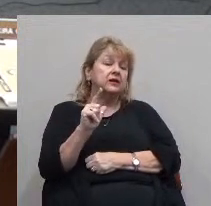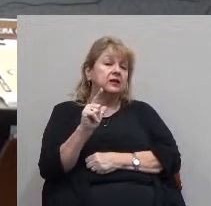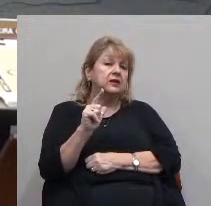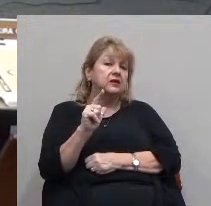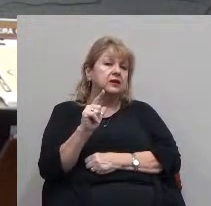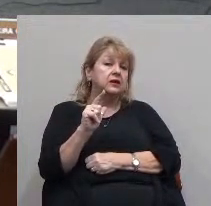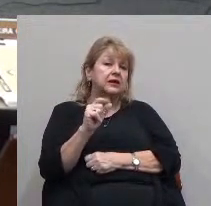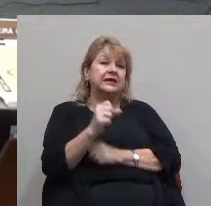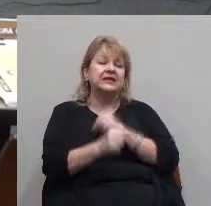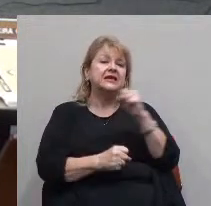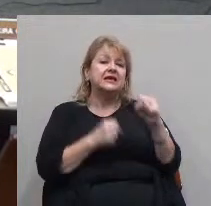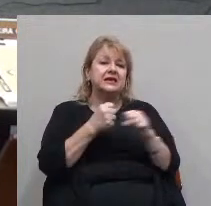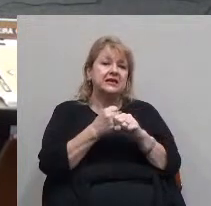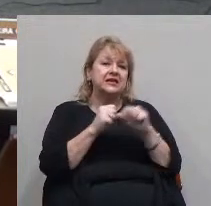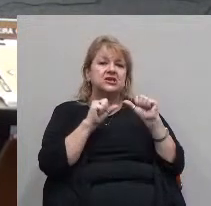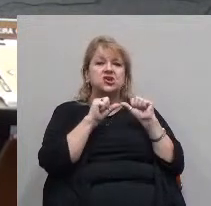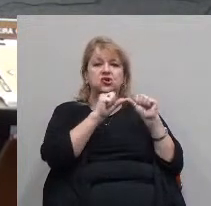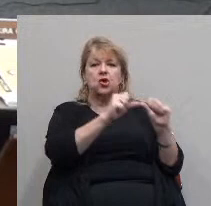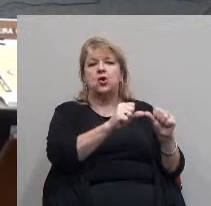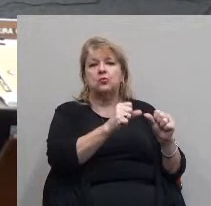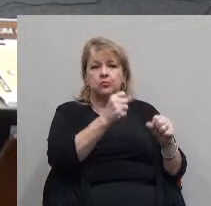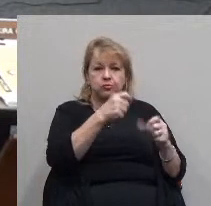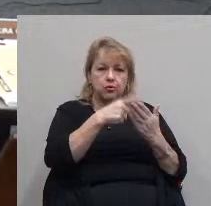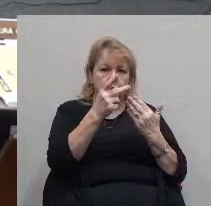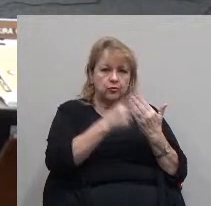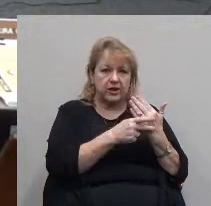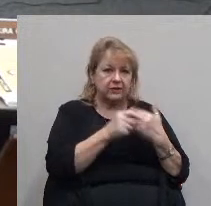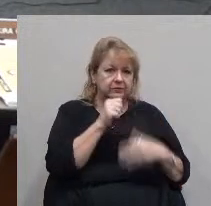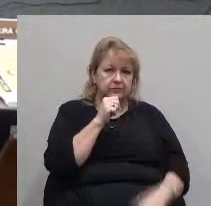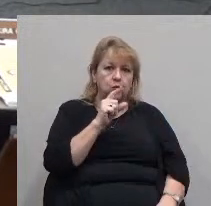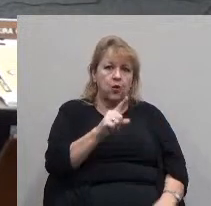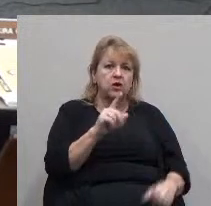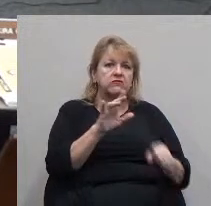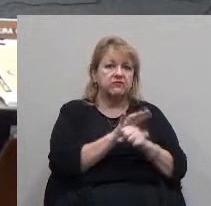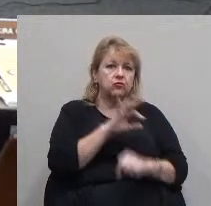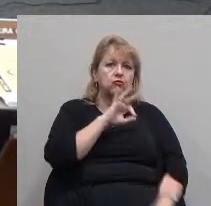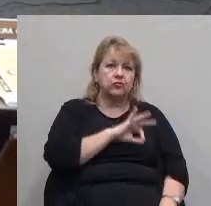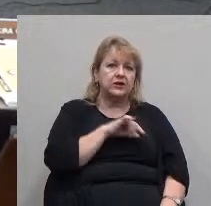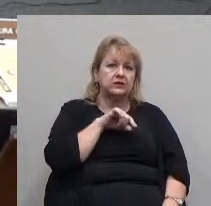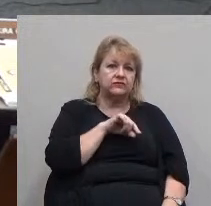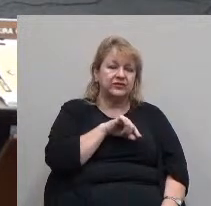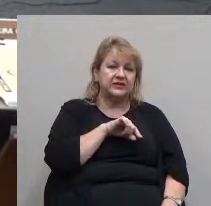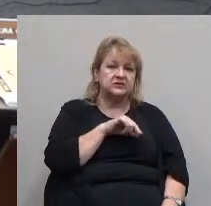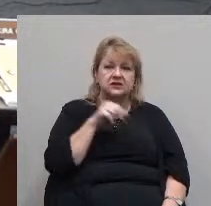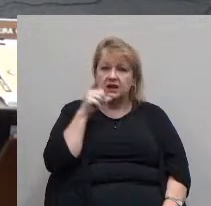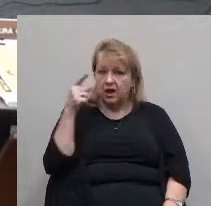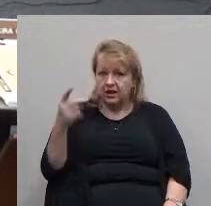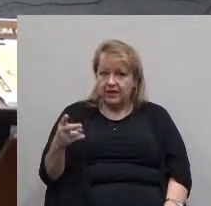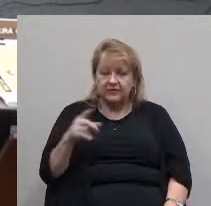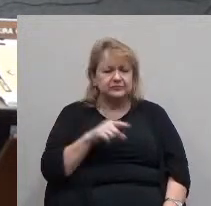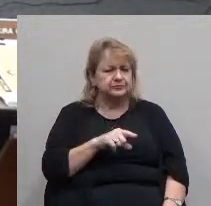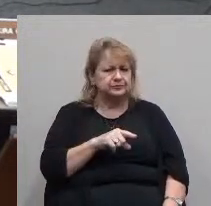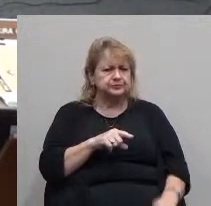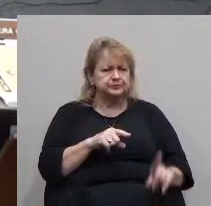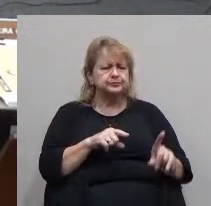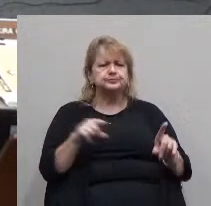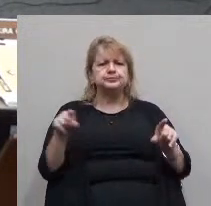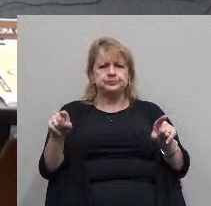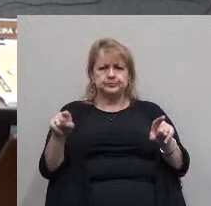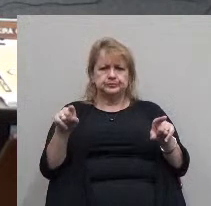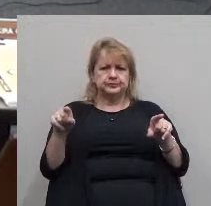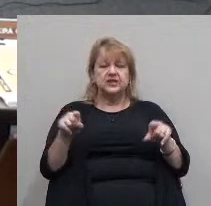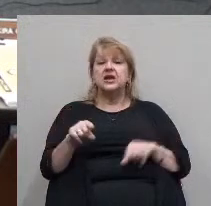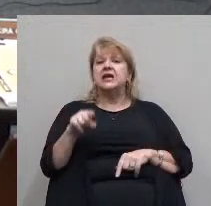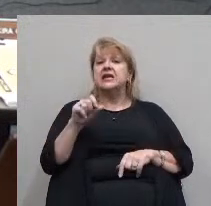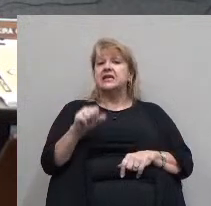the year-long program, so it's a 1 full credit hour. Can you clarify again